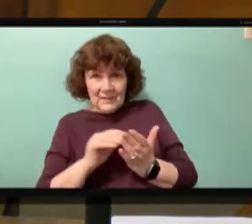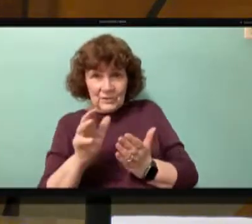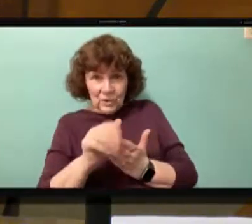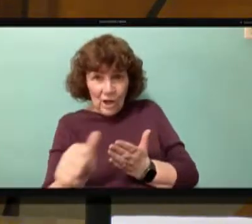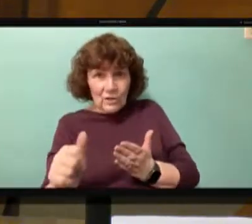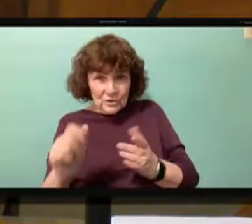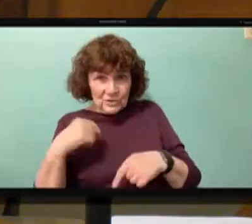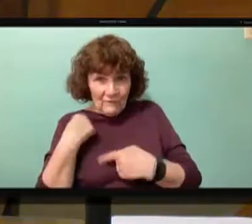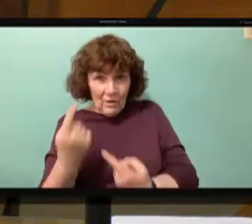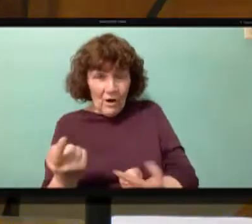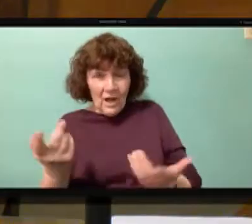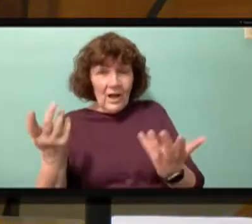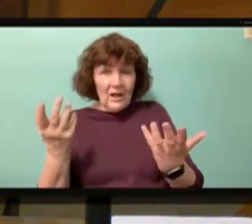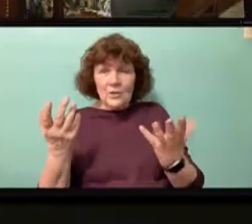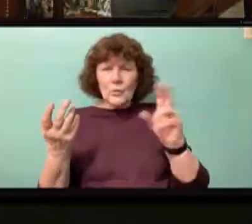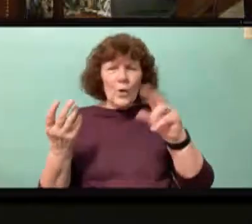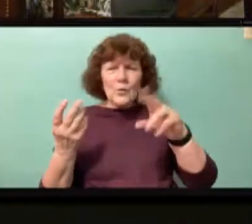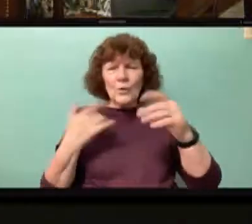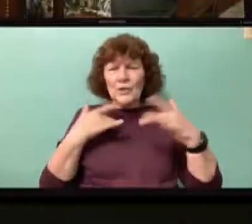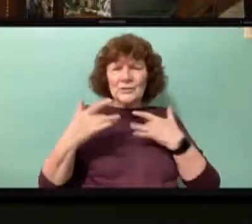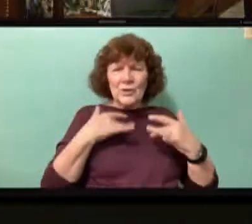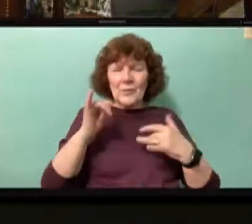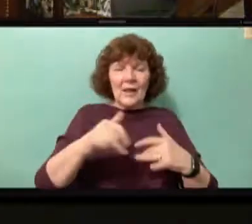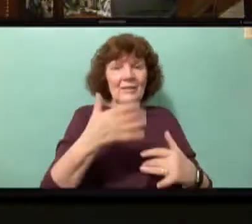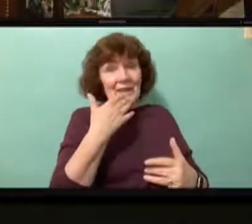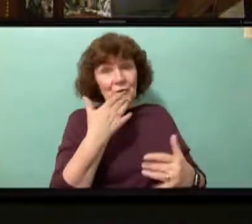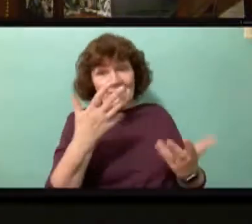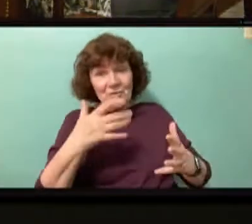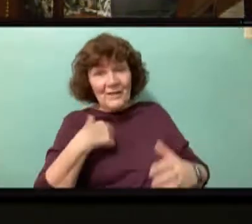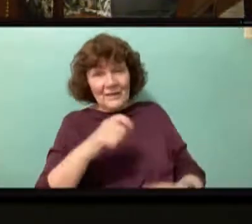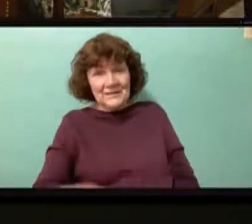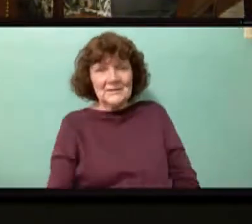That's all I needed. Thank you. Councilman Charlin?